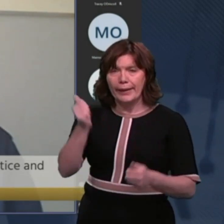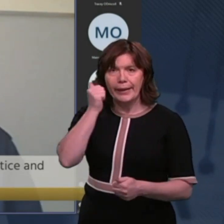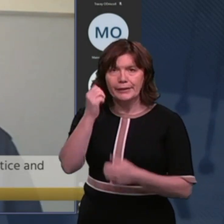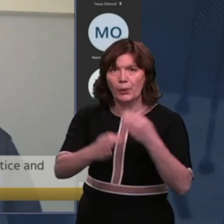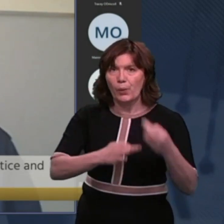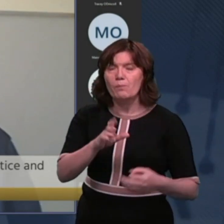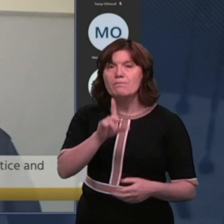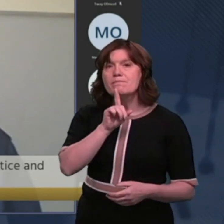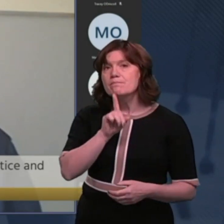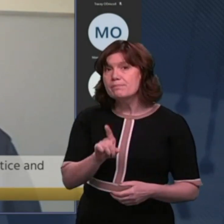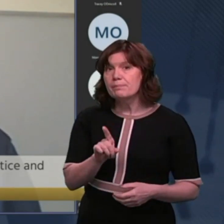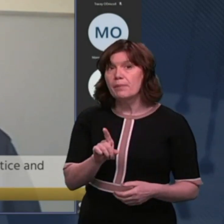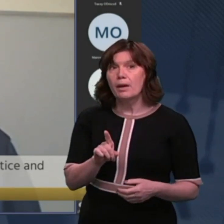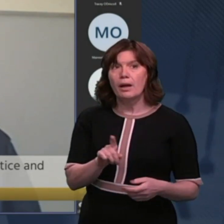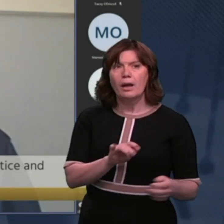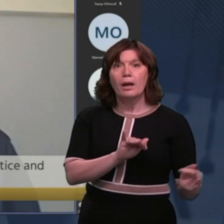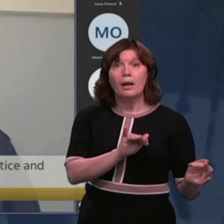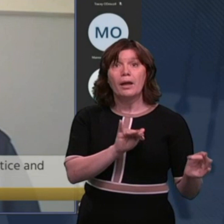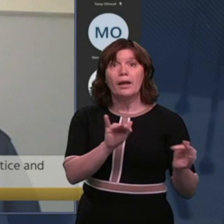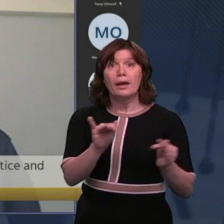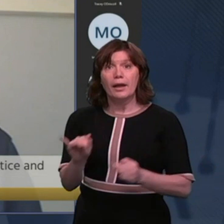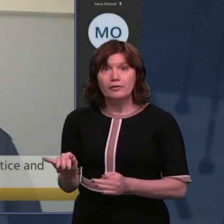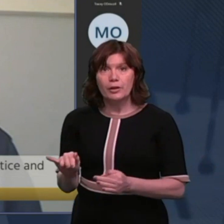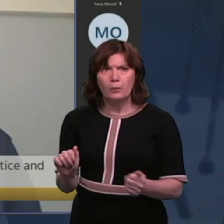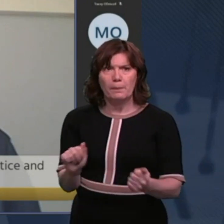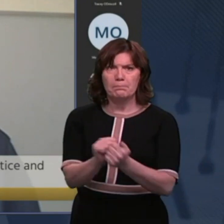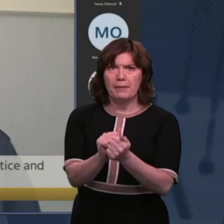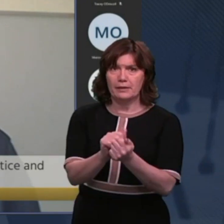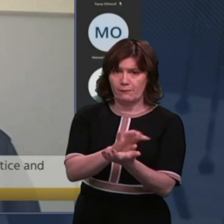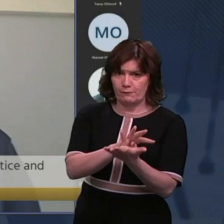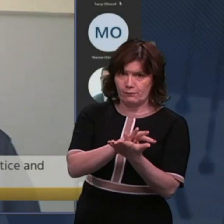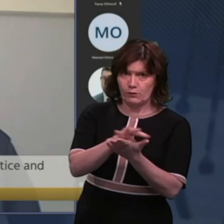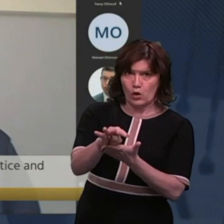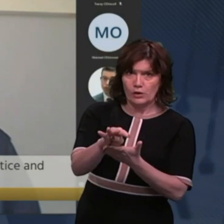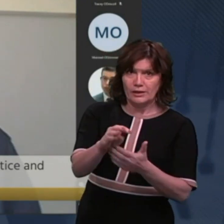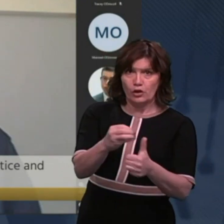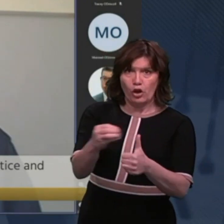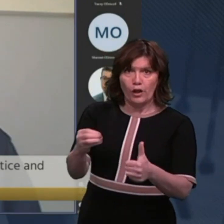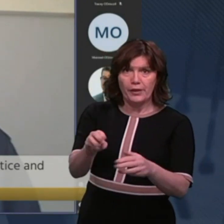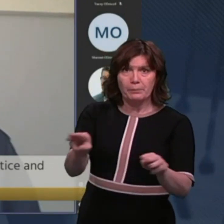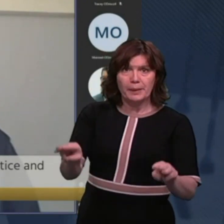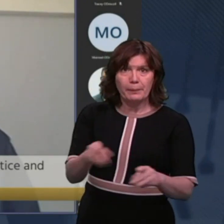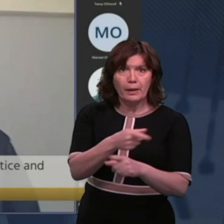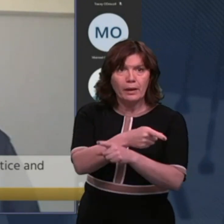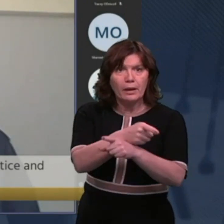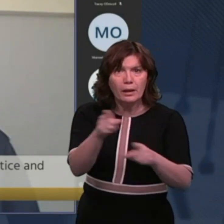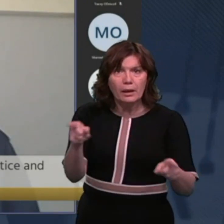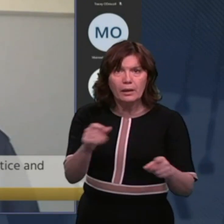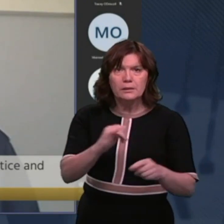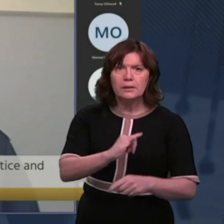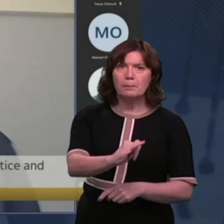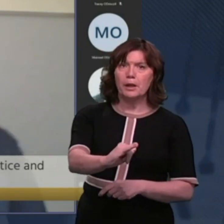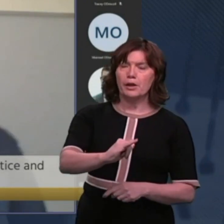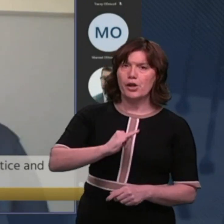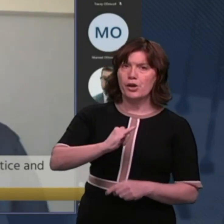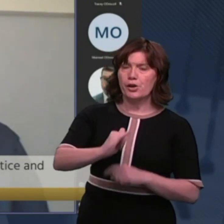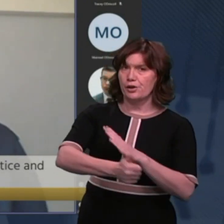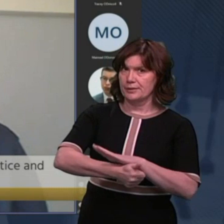was we met 14 other people very similar to us whose experiences,